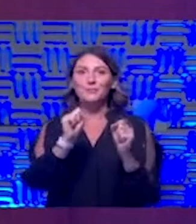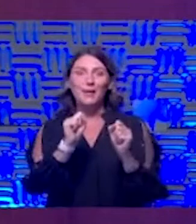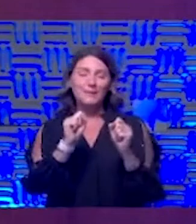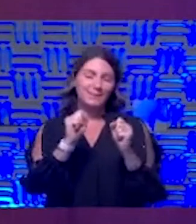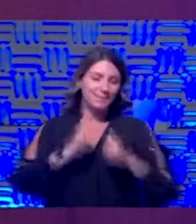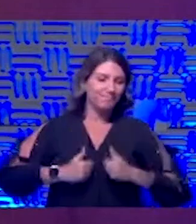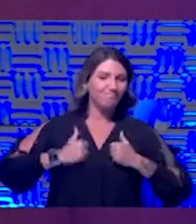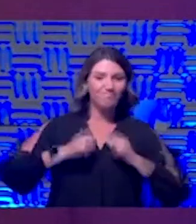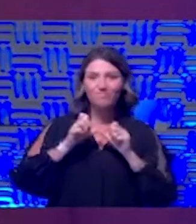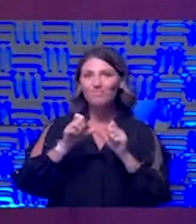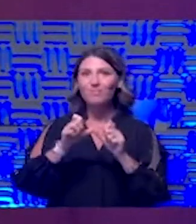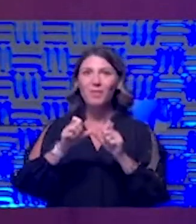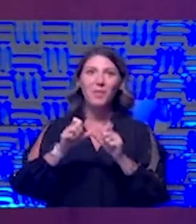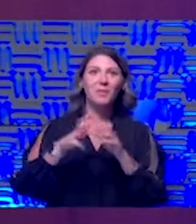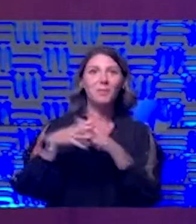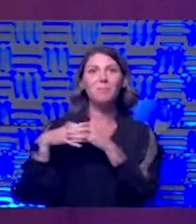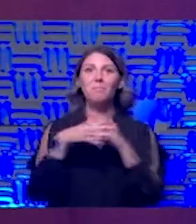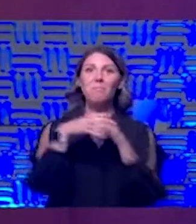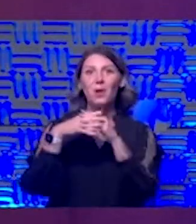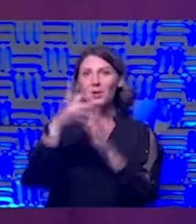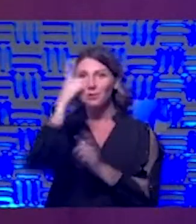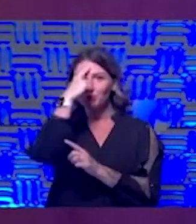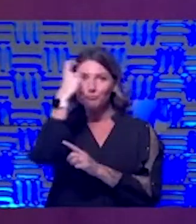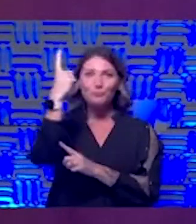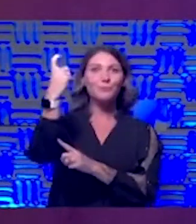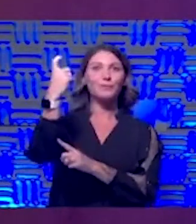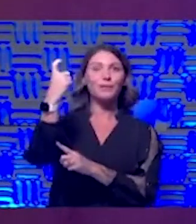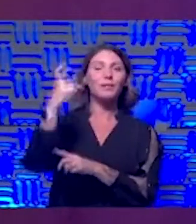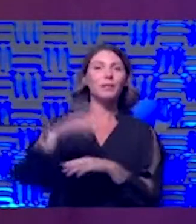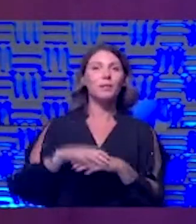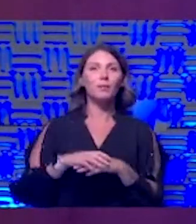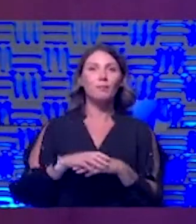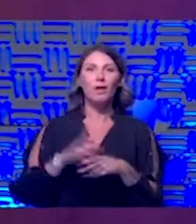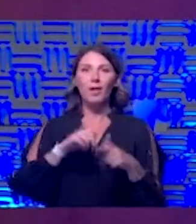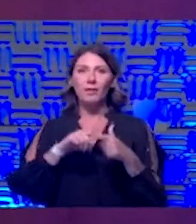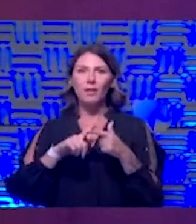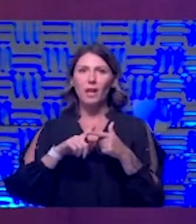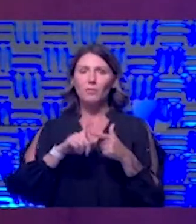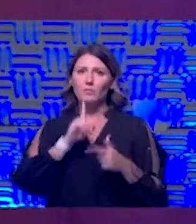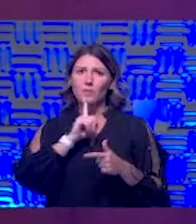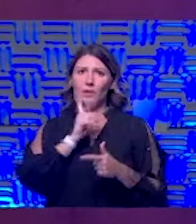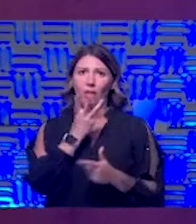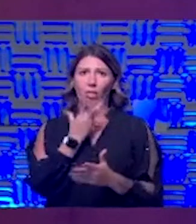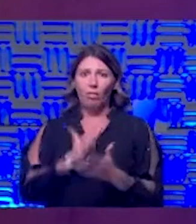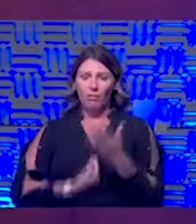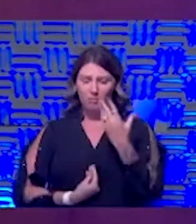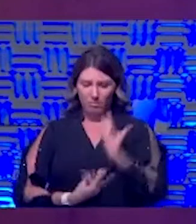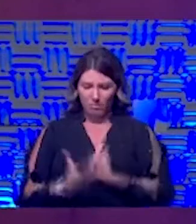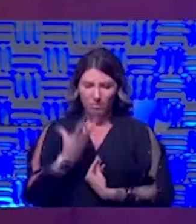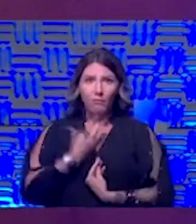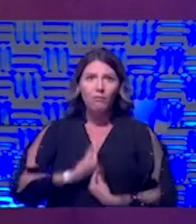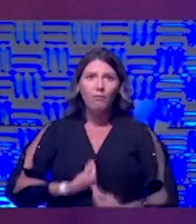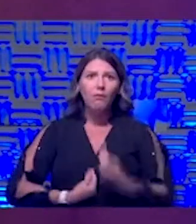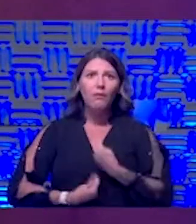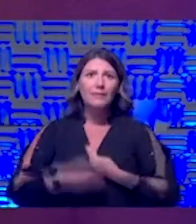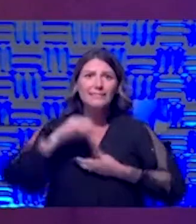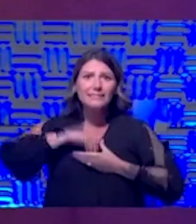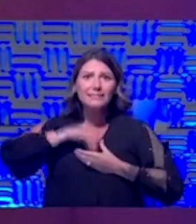dream, really going through life suppressing all the things that I thought I was handling very